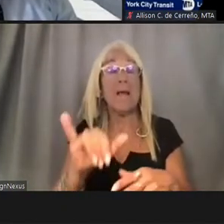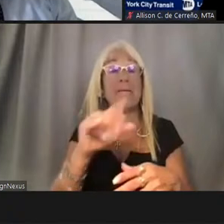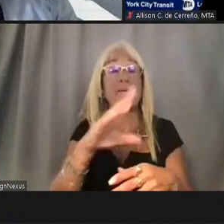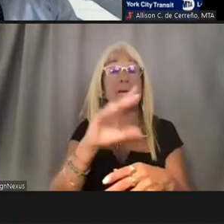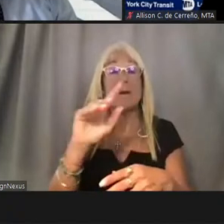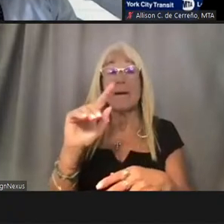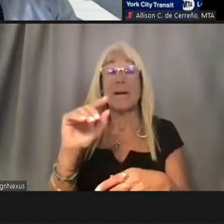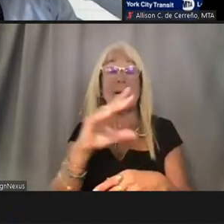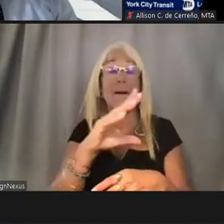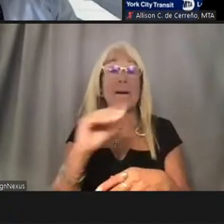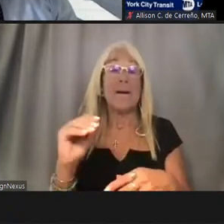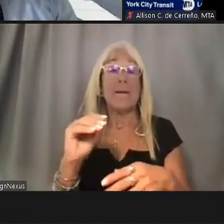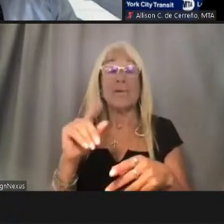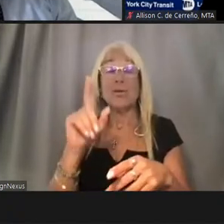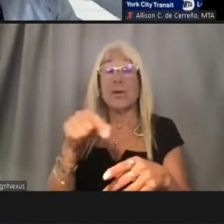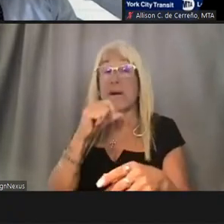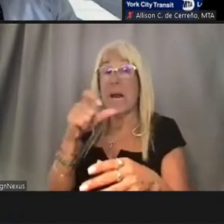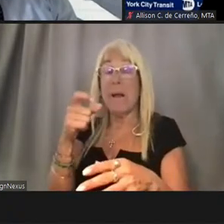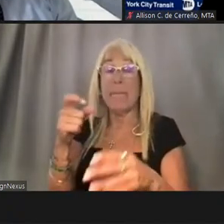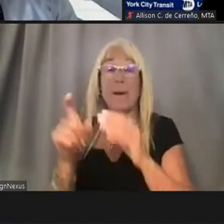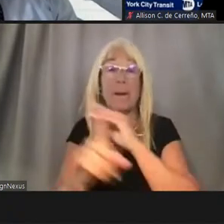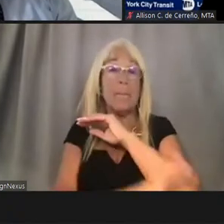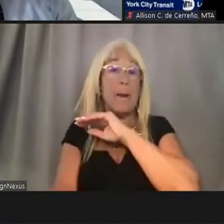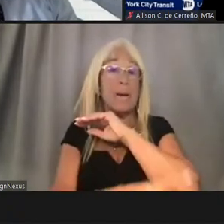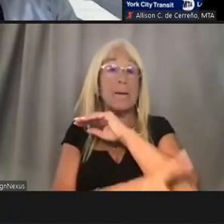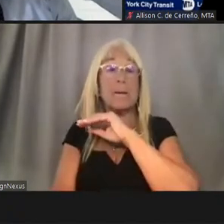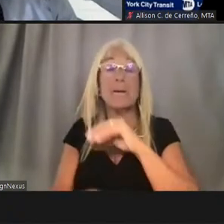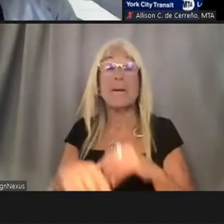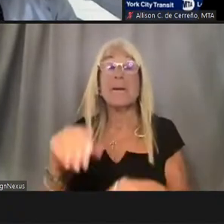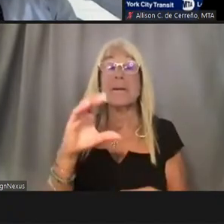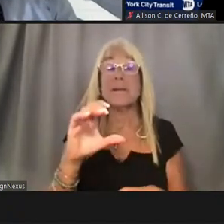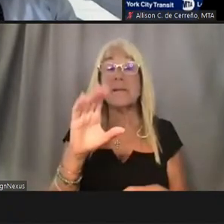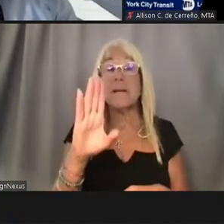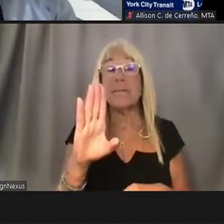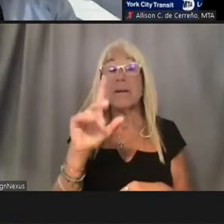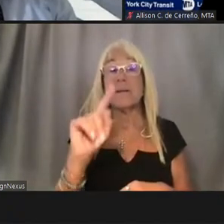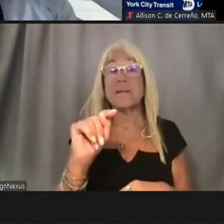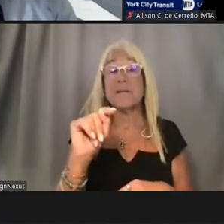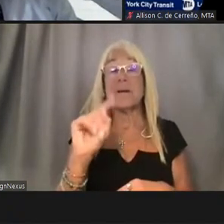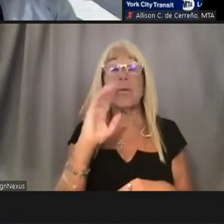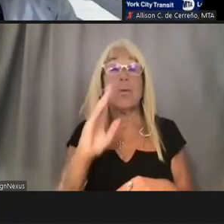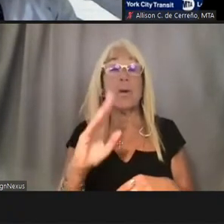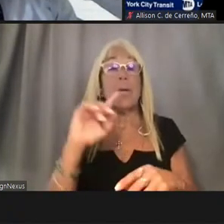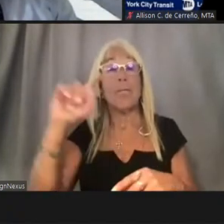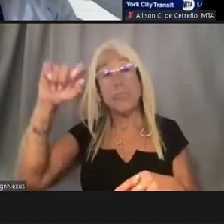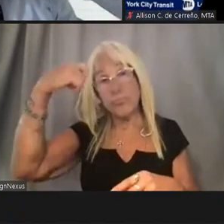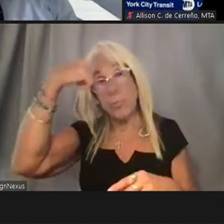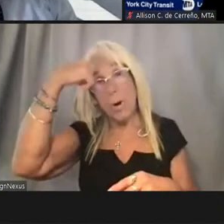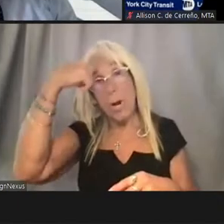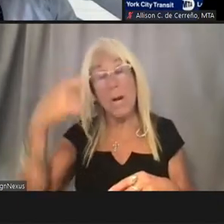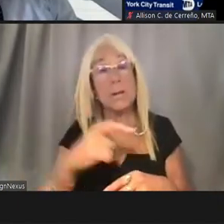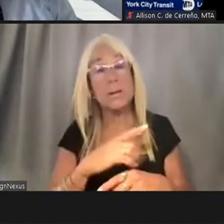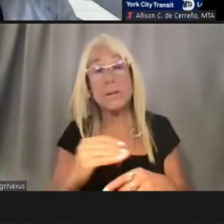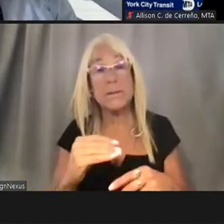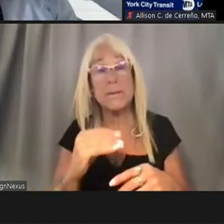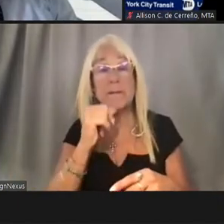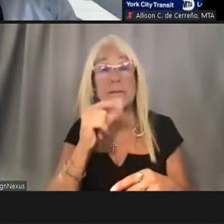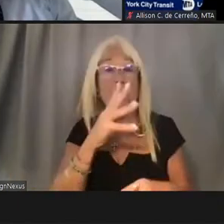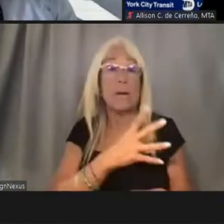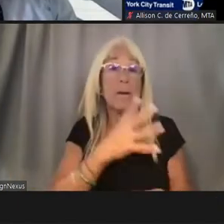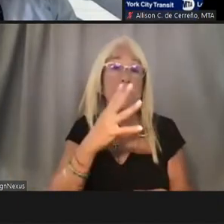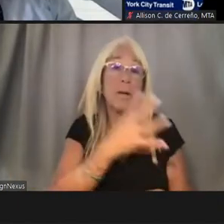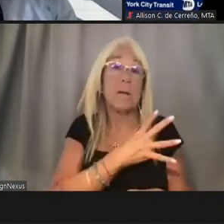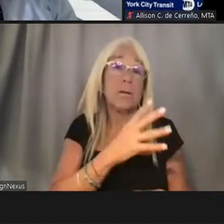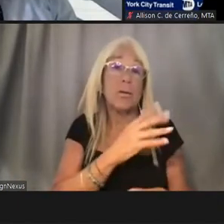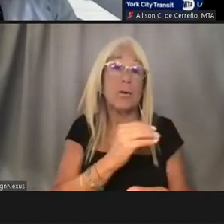Manhattan and shouldn't be penalized for it I acknowledge that cbdtp will be a benefit for much of the city but the Bronx has been burned by the Cross Bronx since its construction under the notion